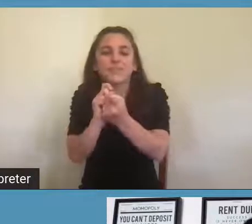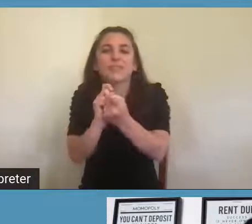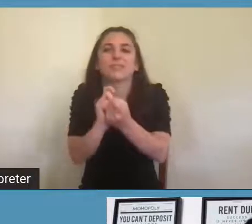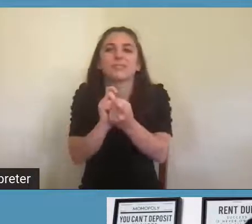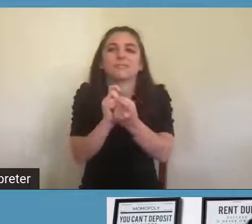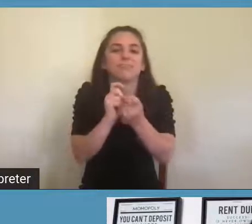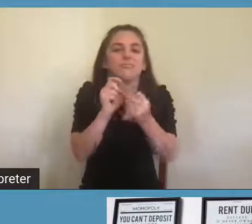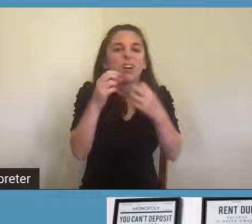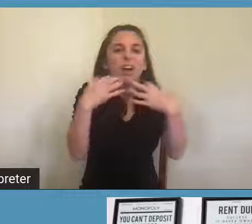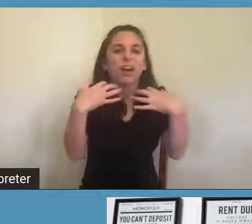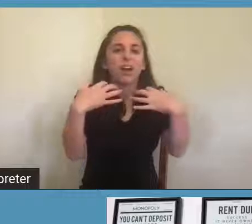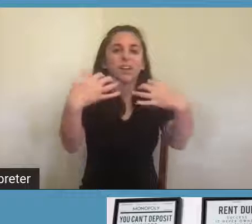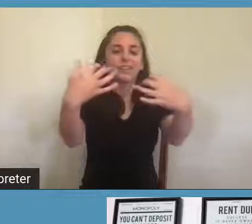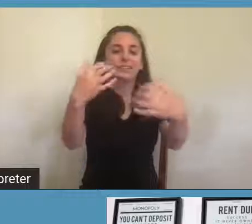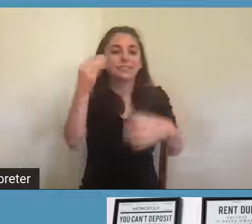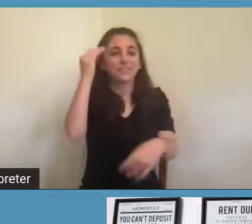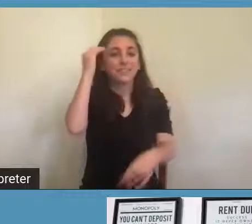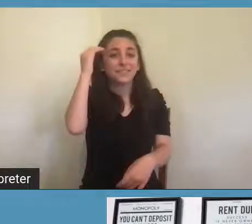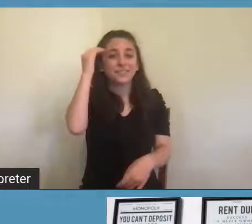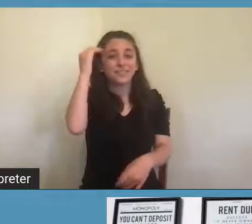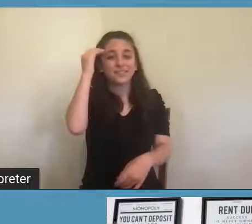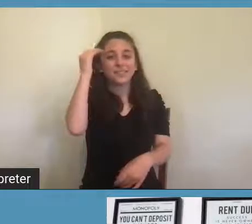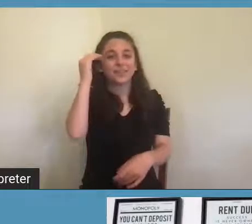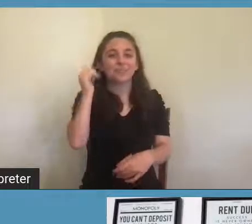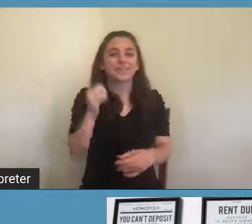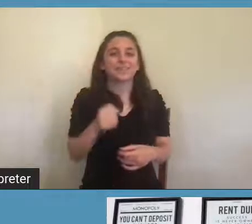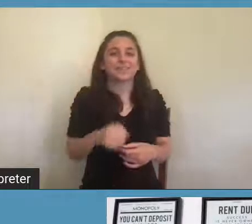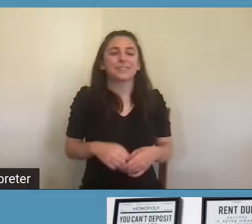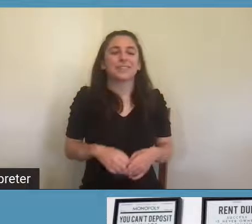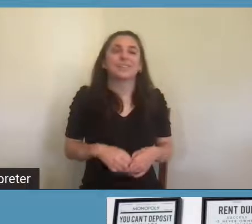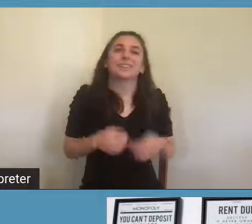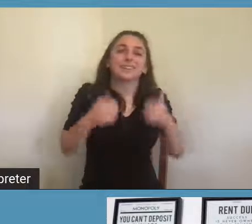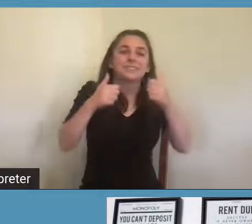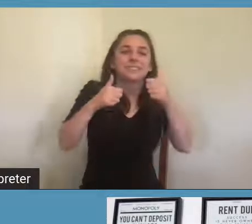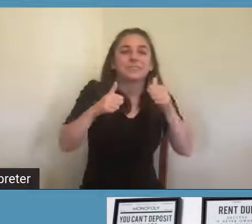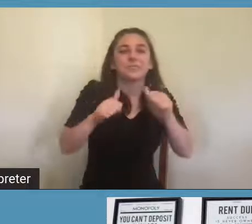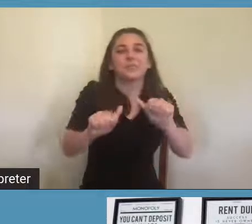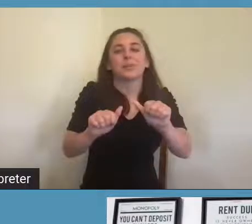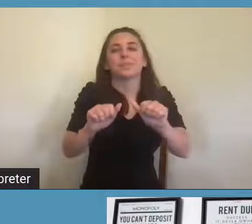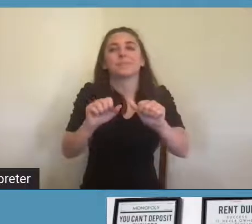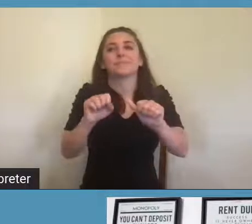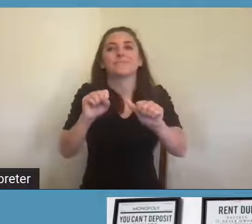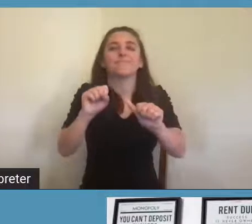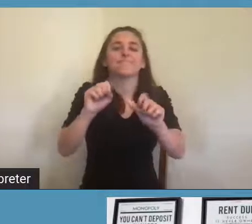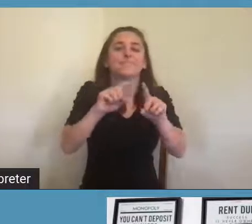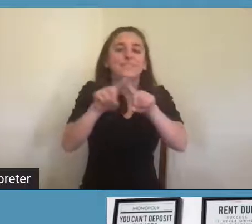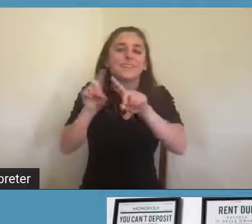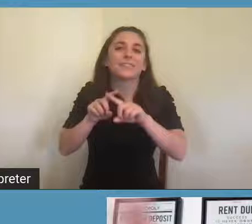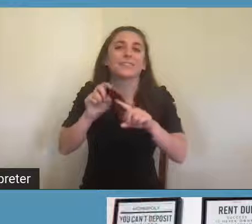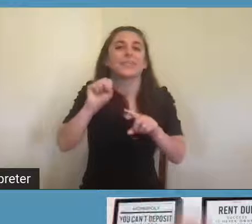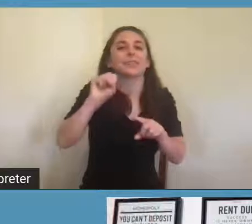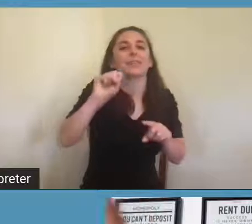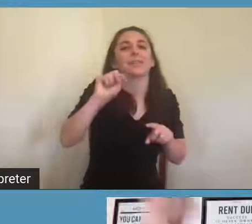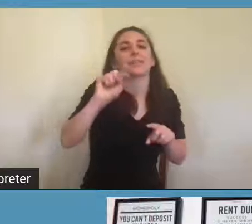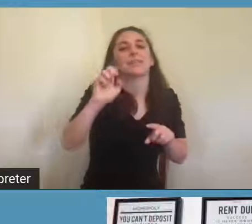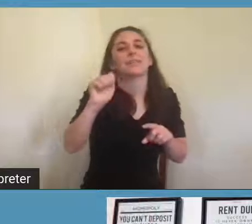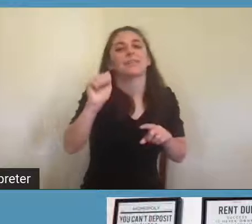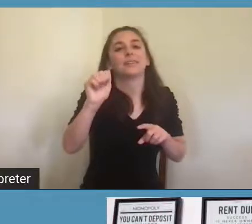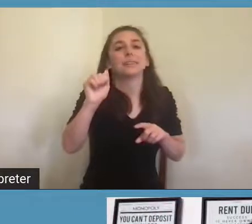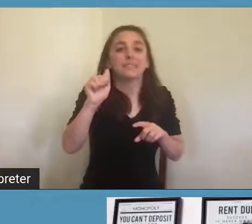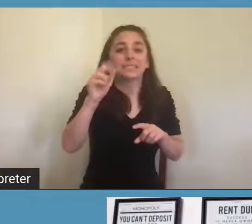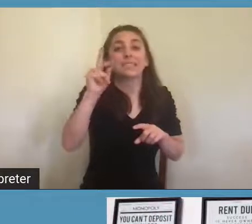I know what happens as someone who tries to navigate multiple stakeholders like you are. You have one person saying, no, it should